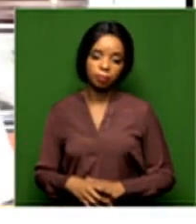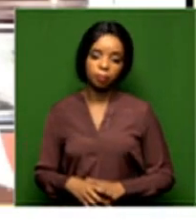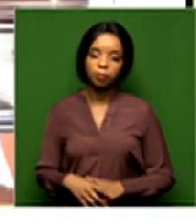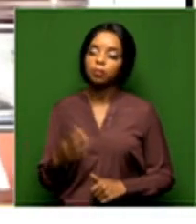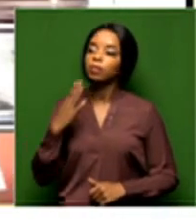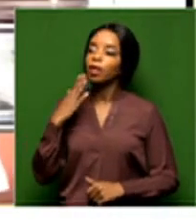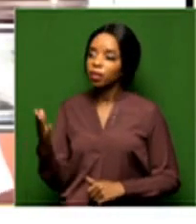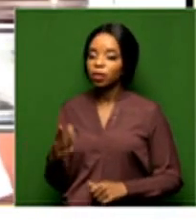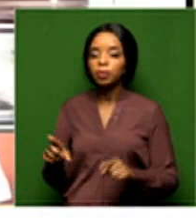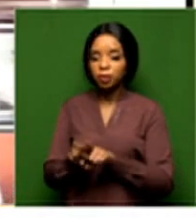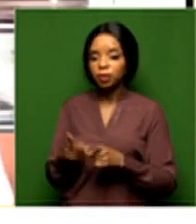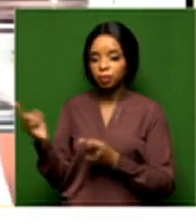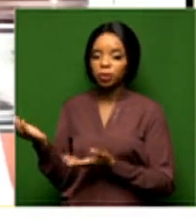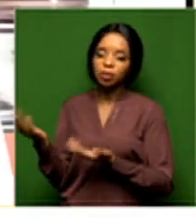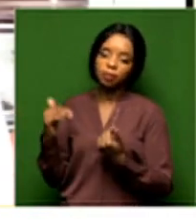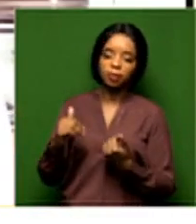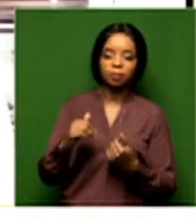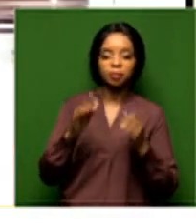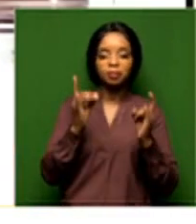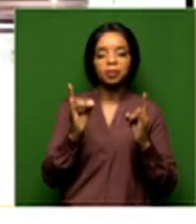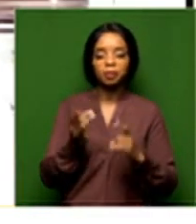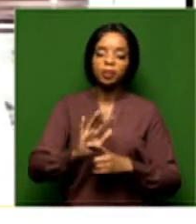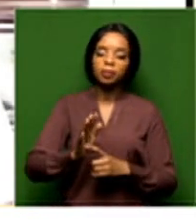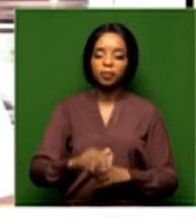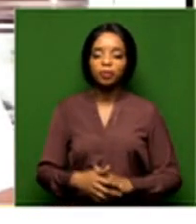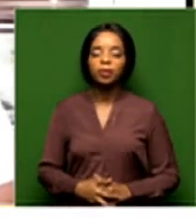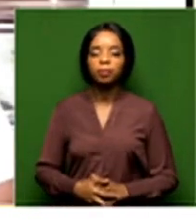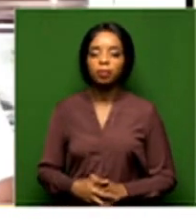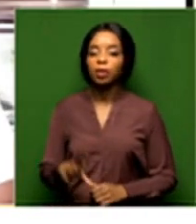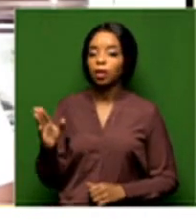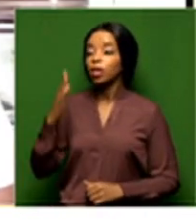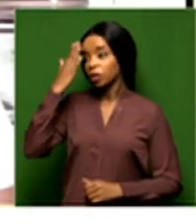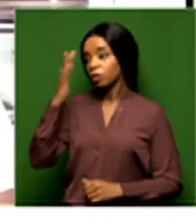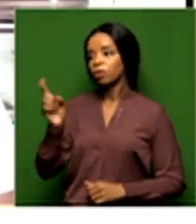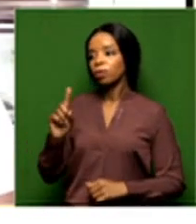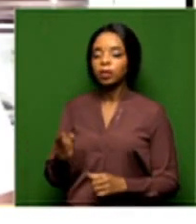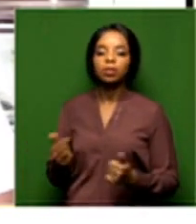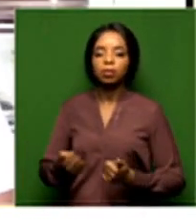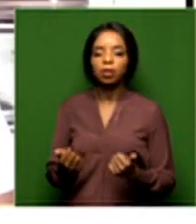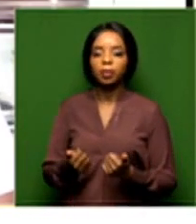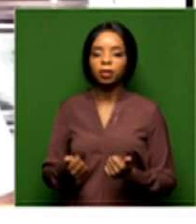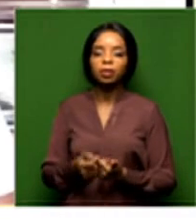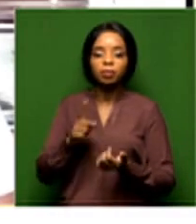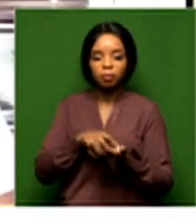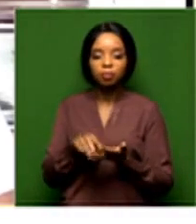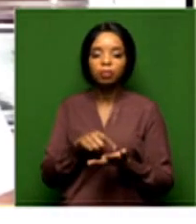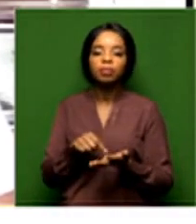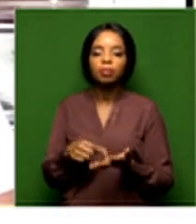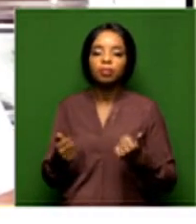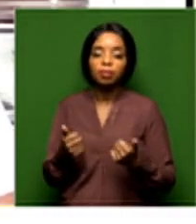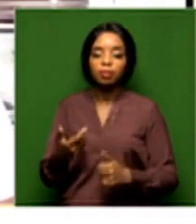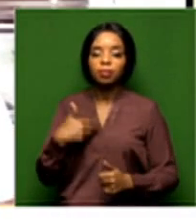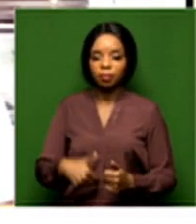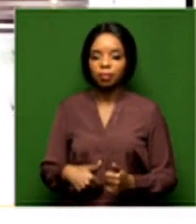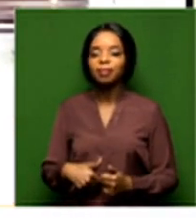Thank you. And I invite you guys as well. I'll send you guys the invite. Thank you so much for the interview. You know what? I've already logged in, and you'll definitely